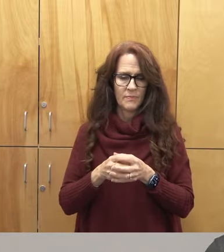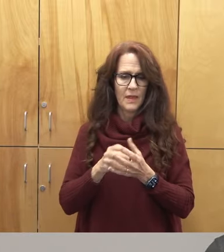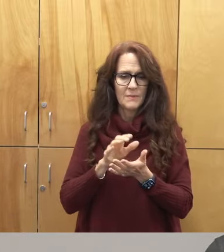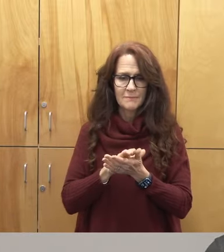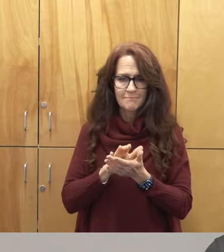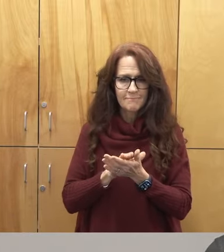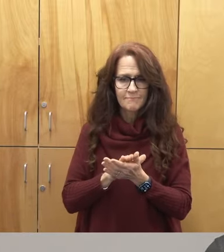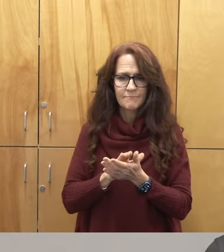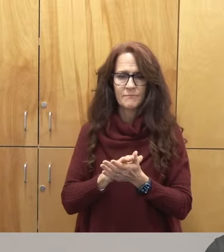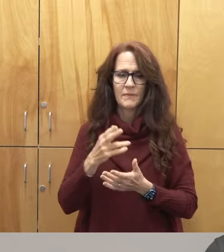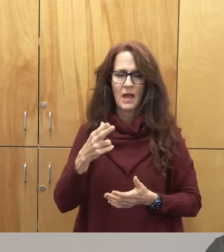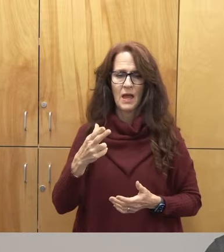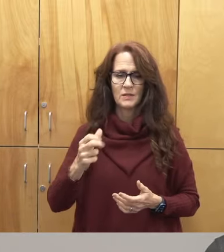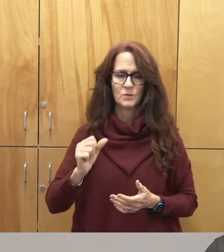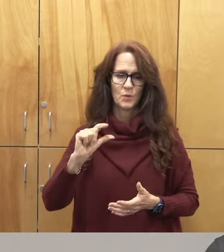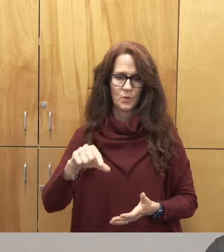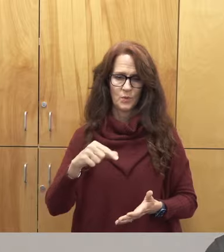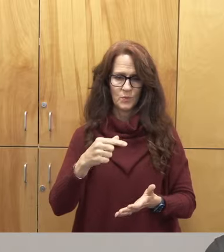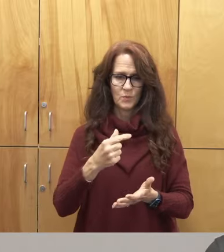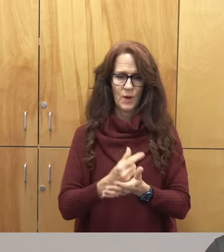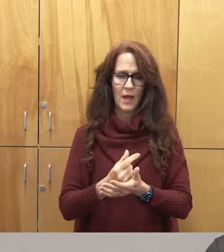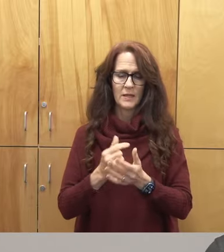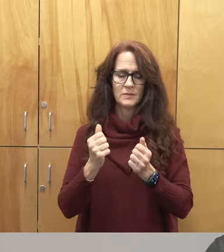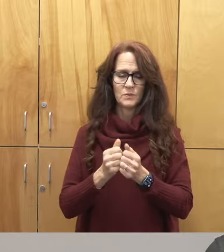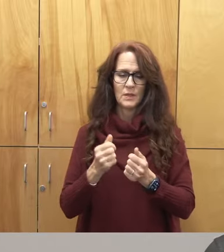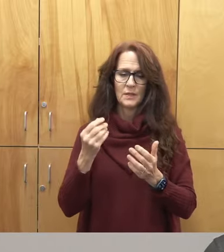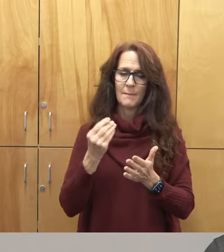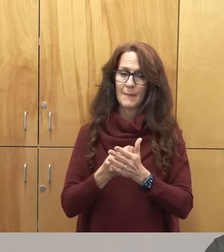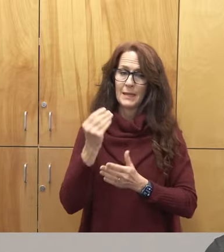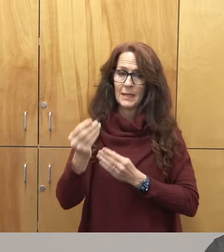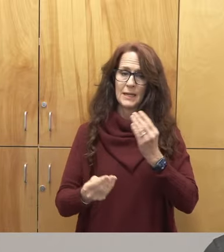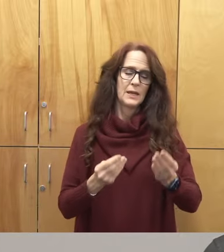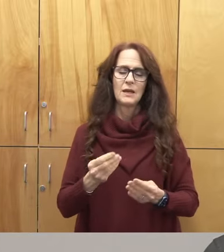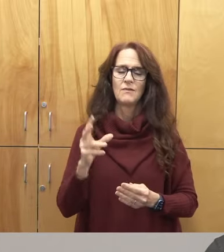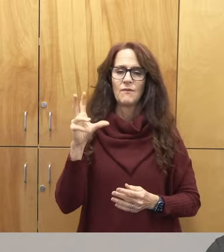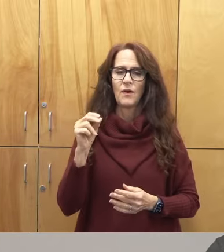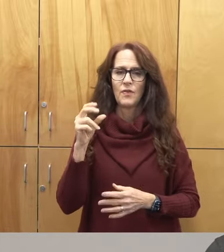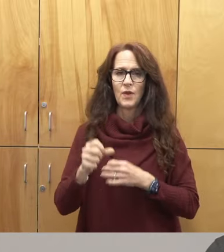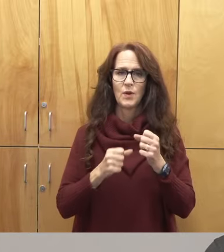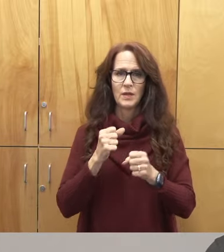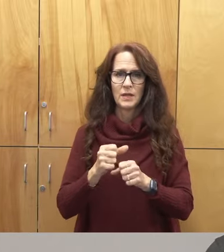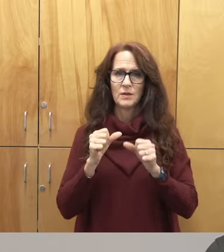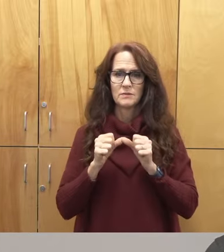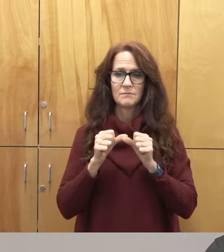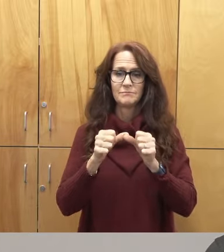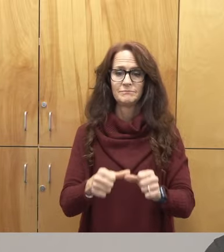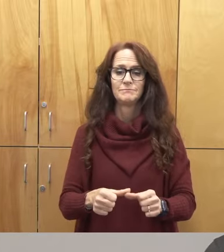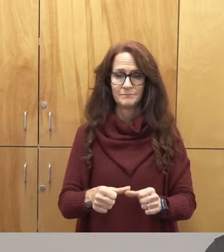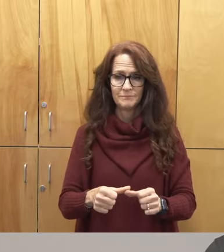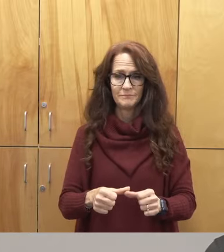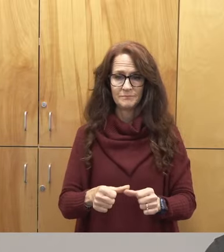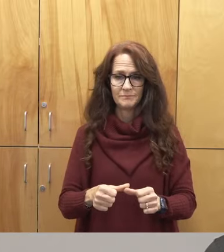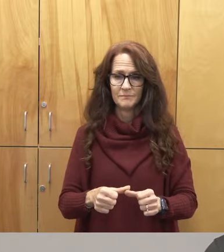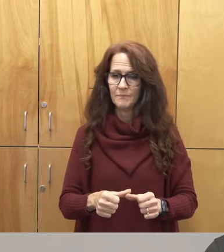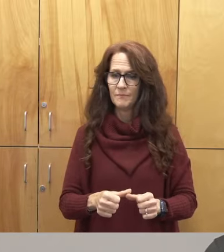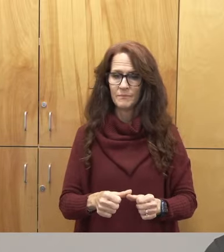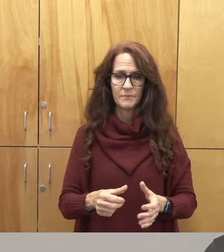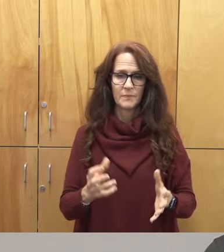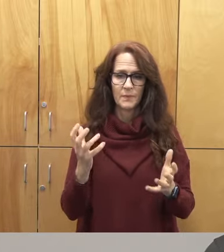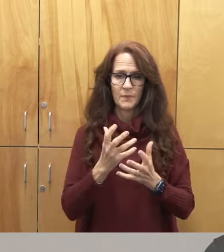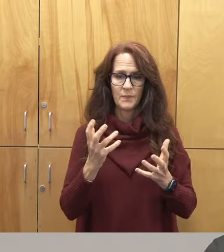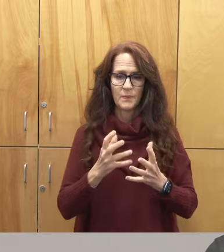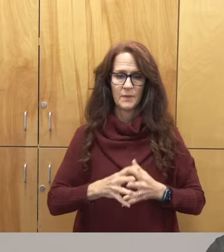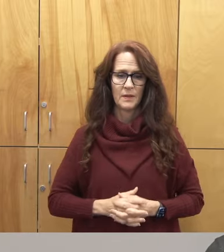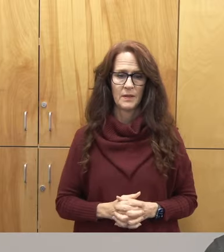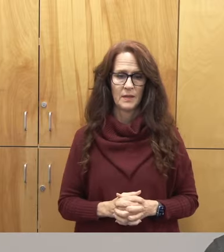acknowledging high school graduates with scholarships for 30 years now. 30 years, it's so incredible. She started